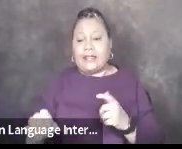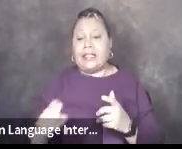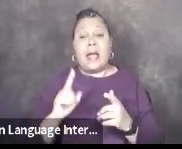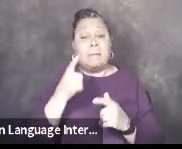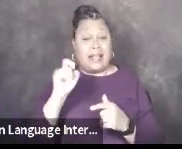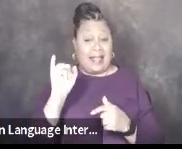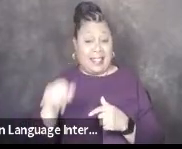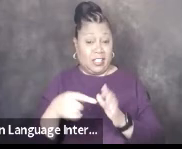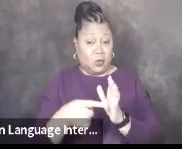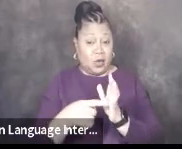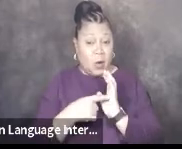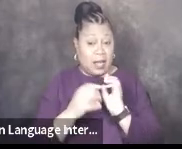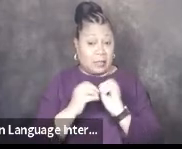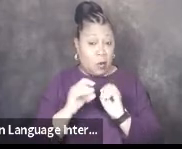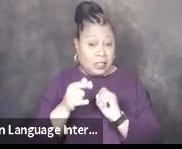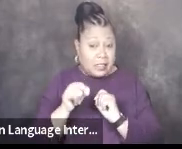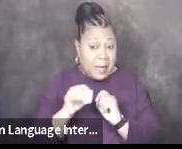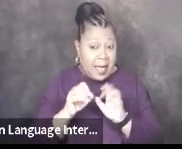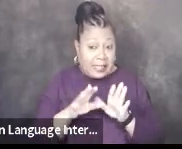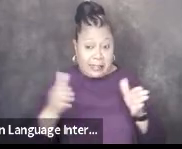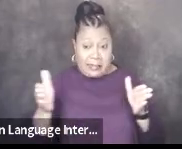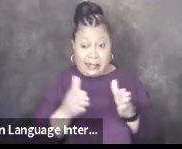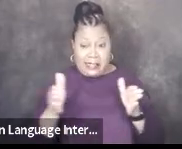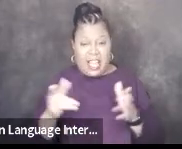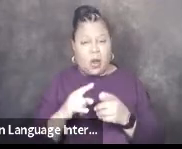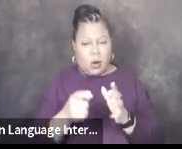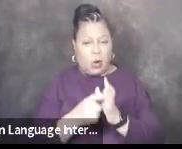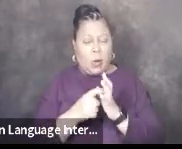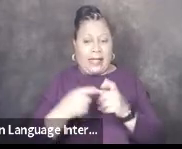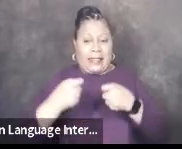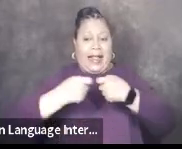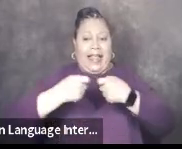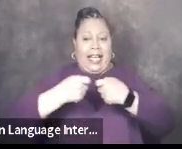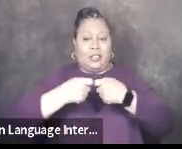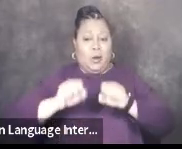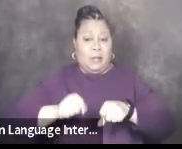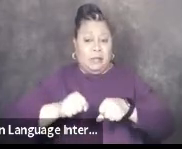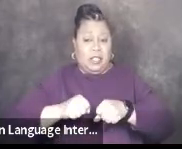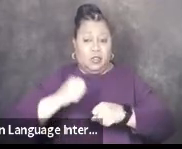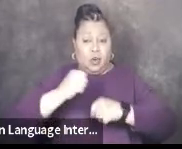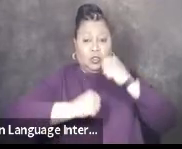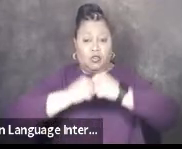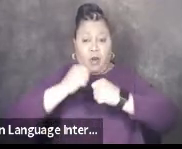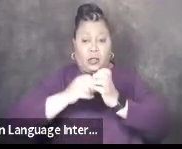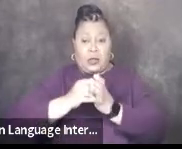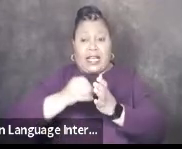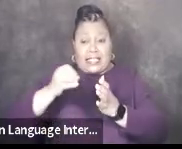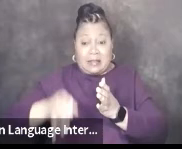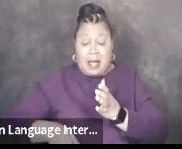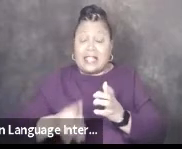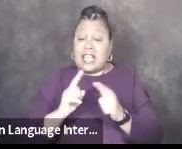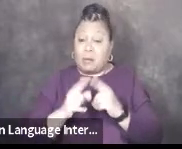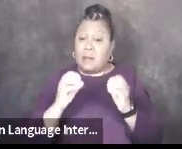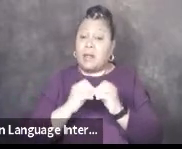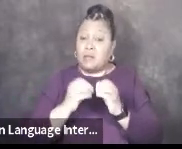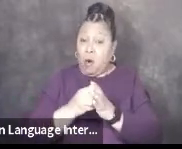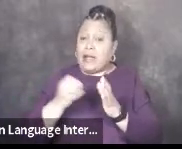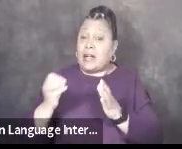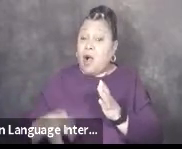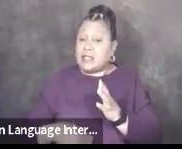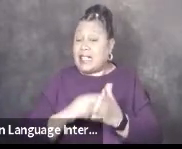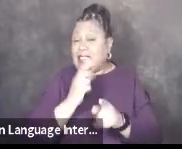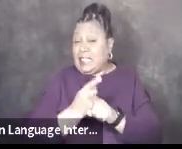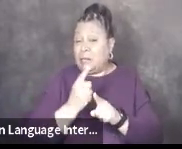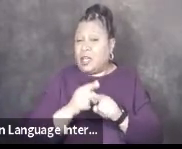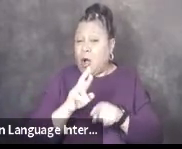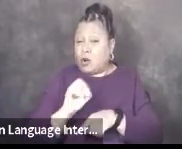Because this requires more space, and it also requires electrical and potentially structural expense, it is going to be more costly typically than a